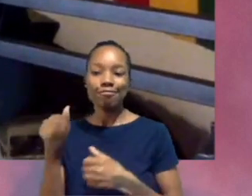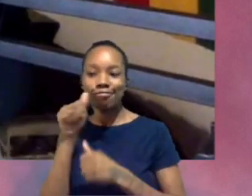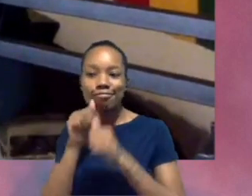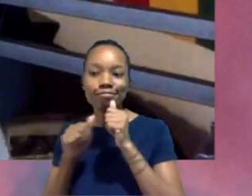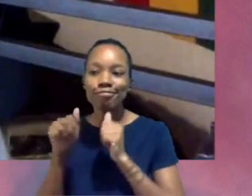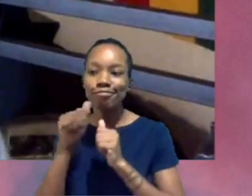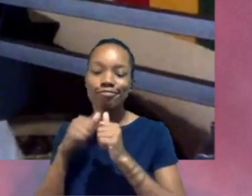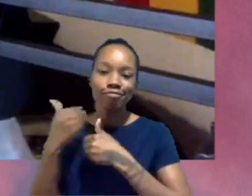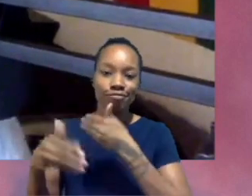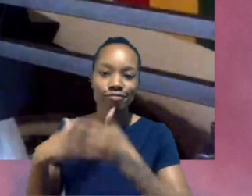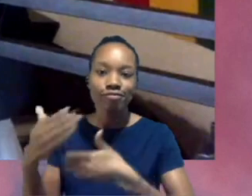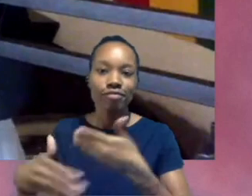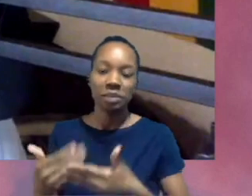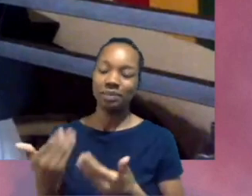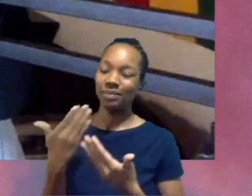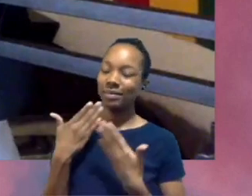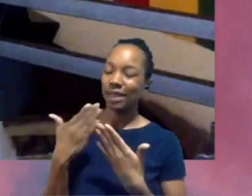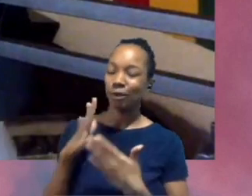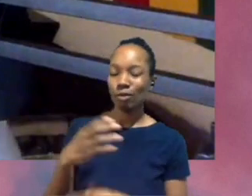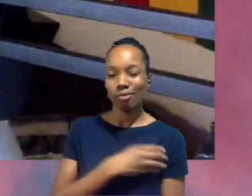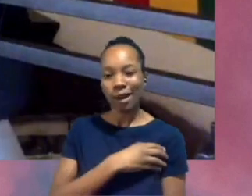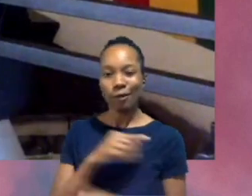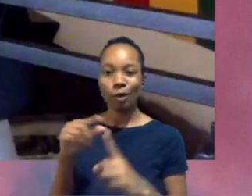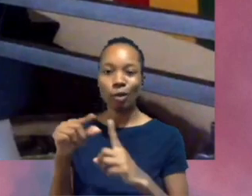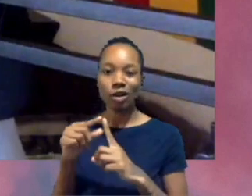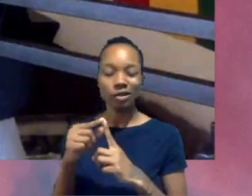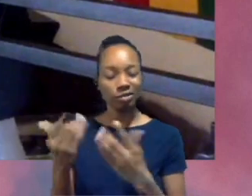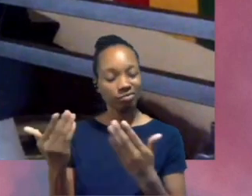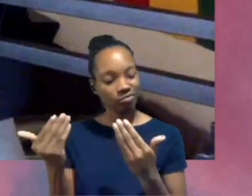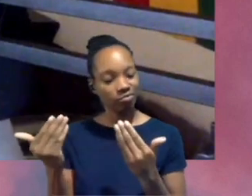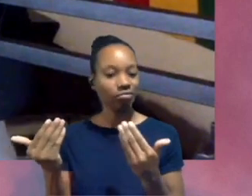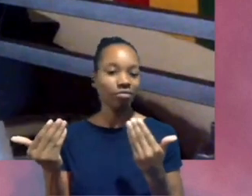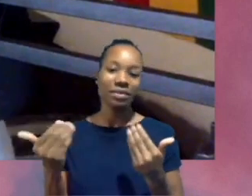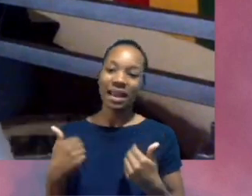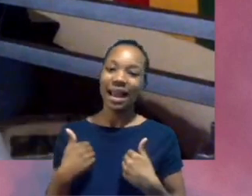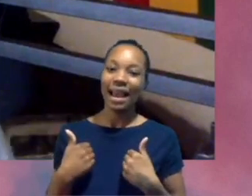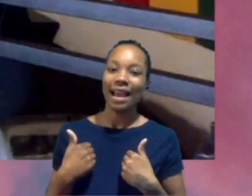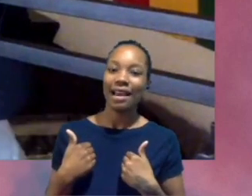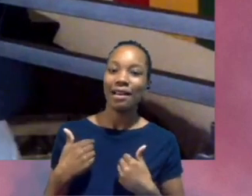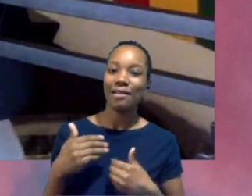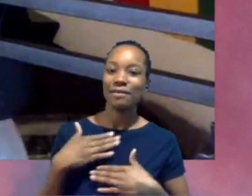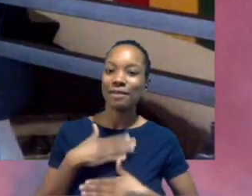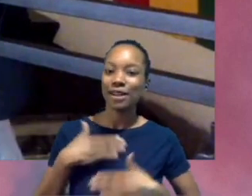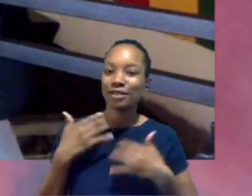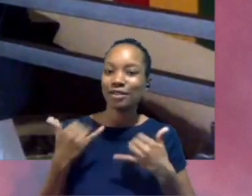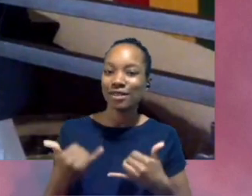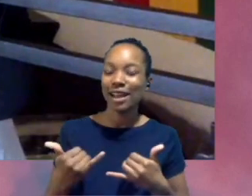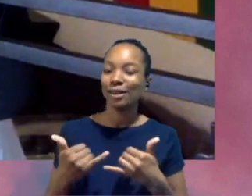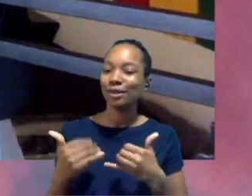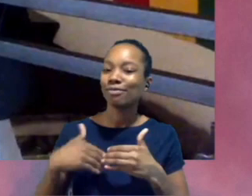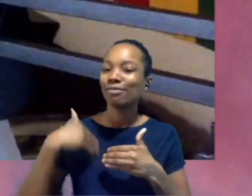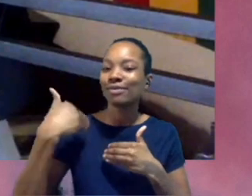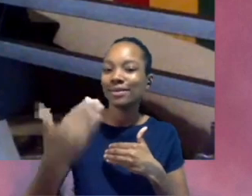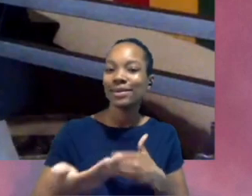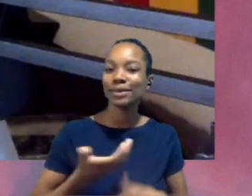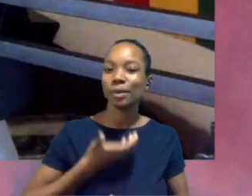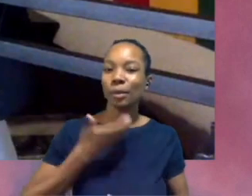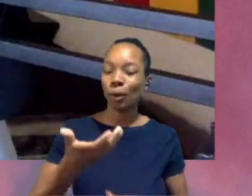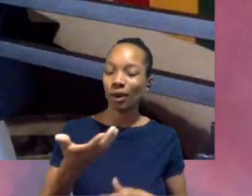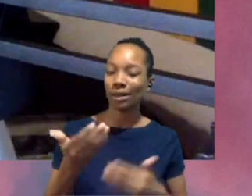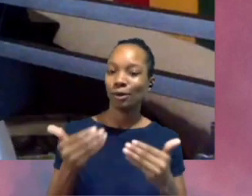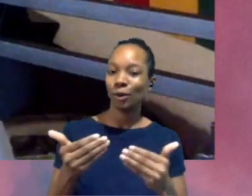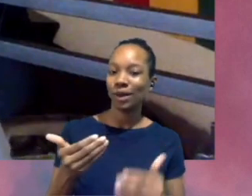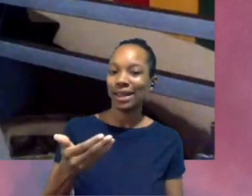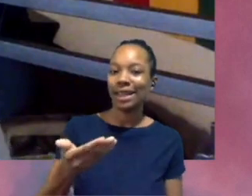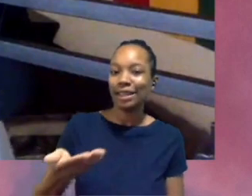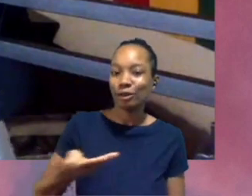go. Appreciate you. And I have the pleasure now to keep us moving into our next poet of the night. Okay,